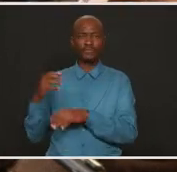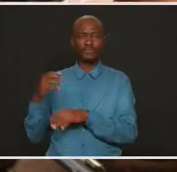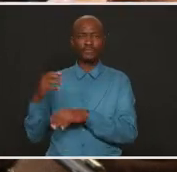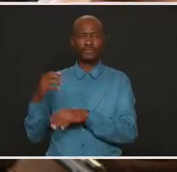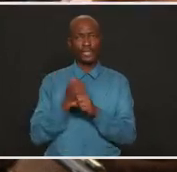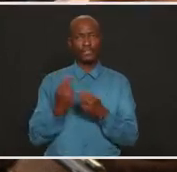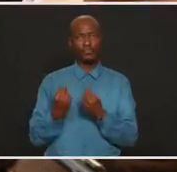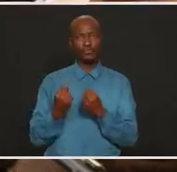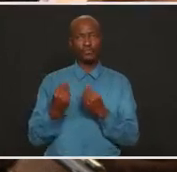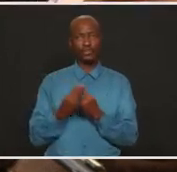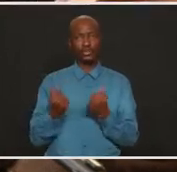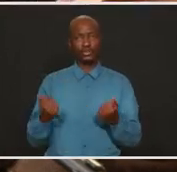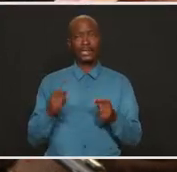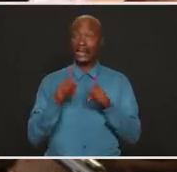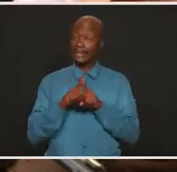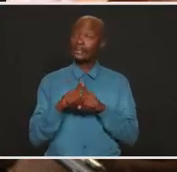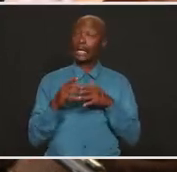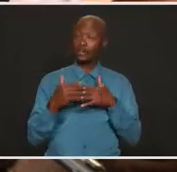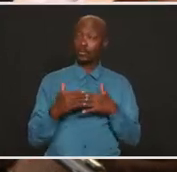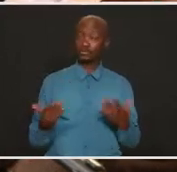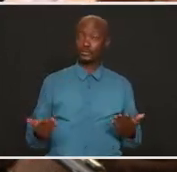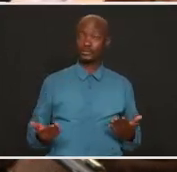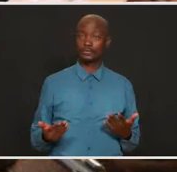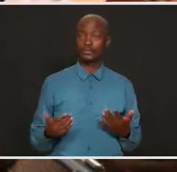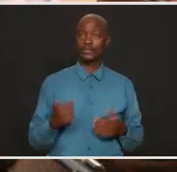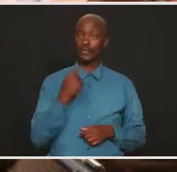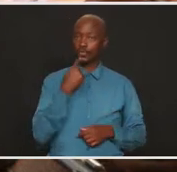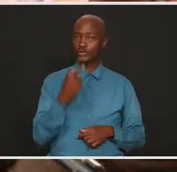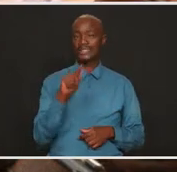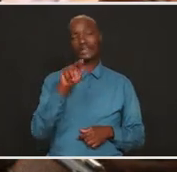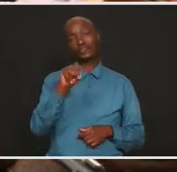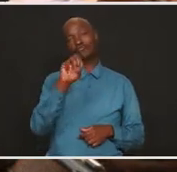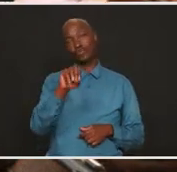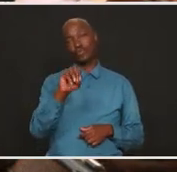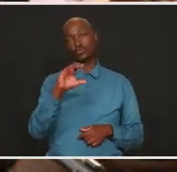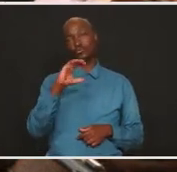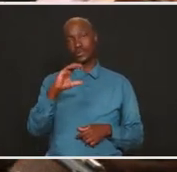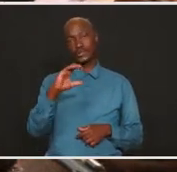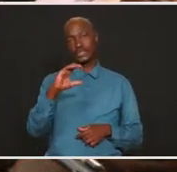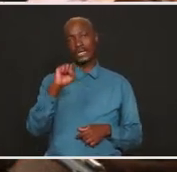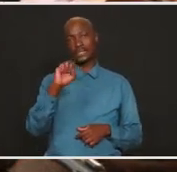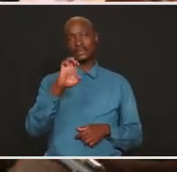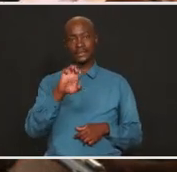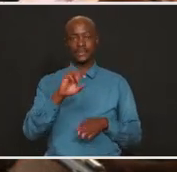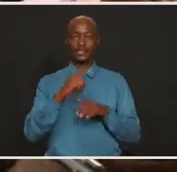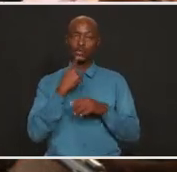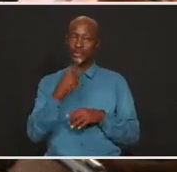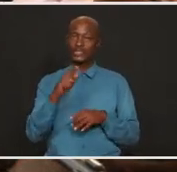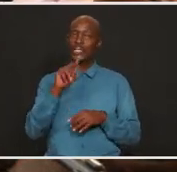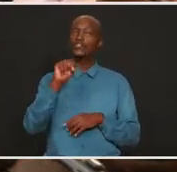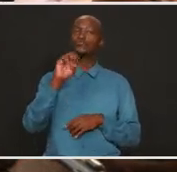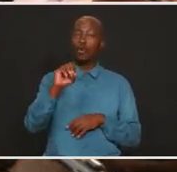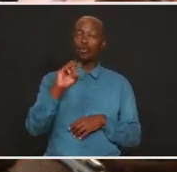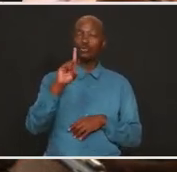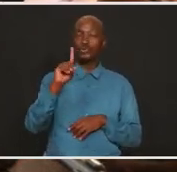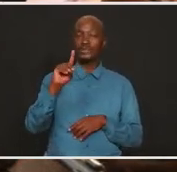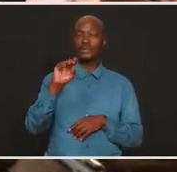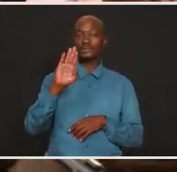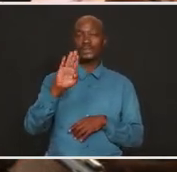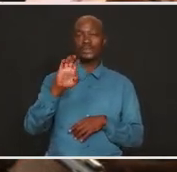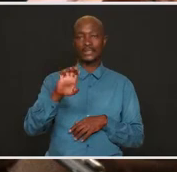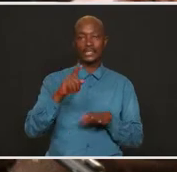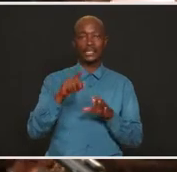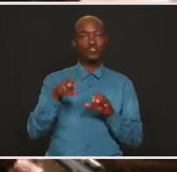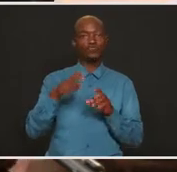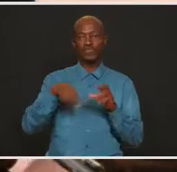regulations as I close we say no to CSE we say no to dbe replacing